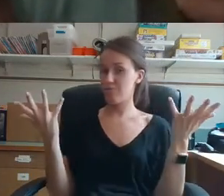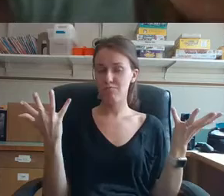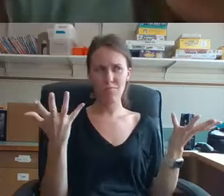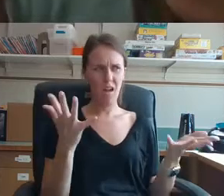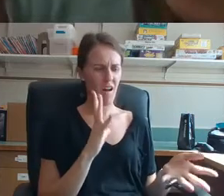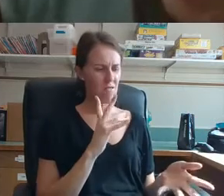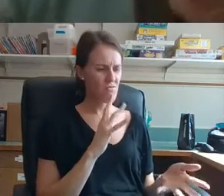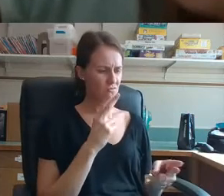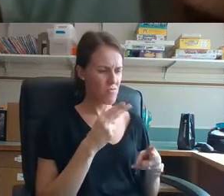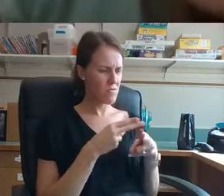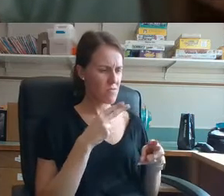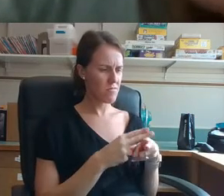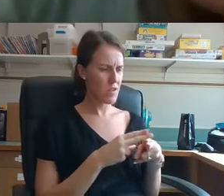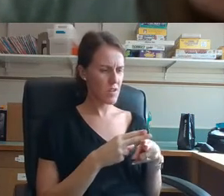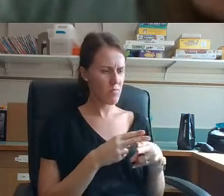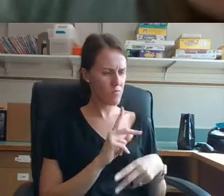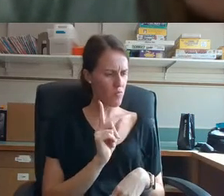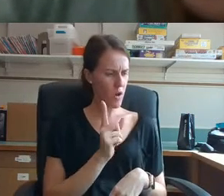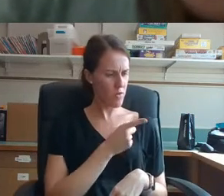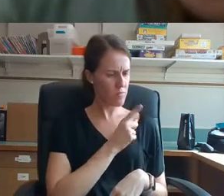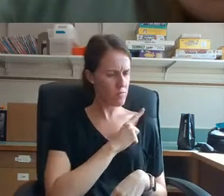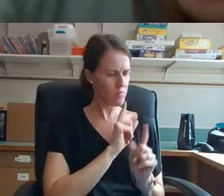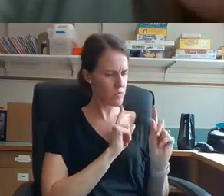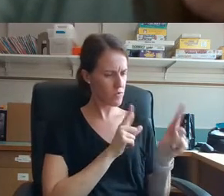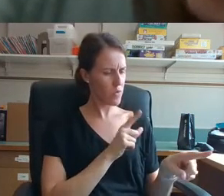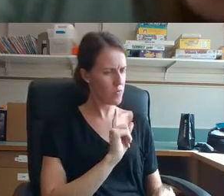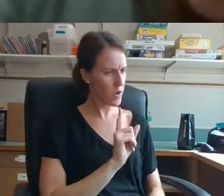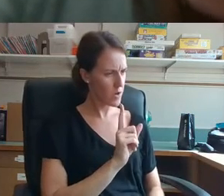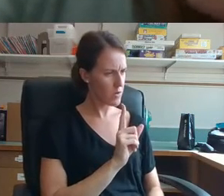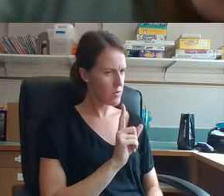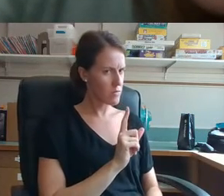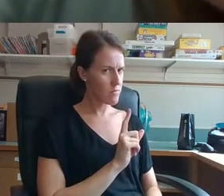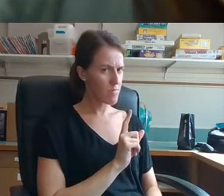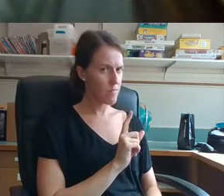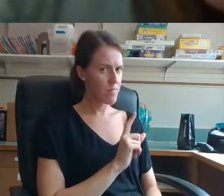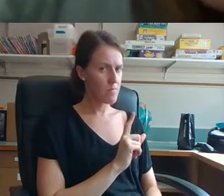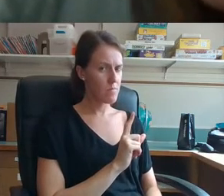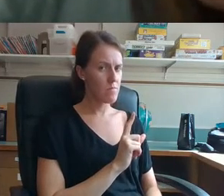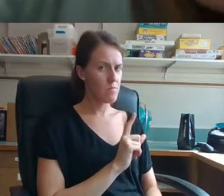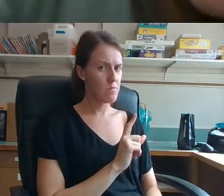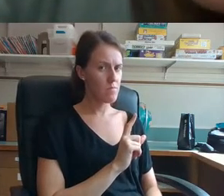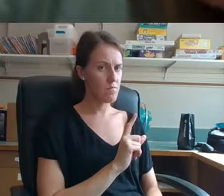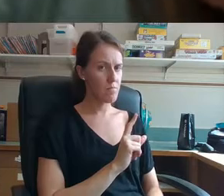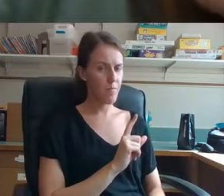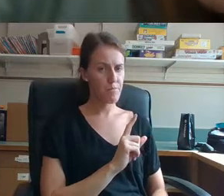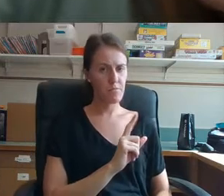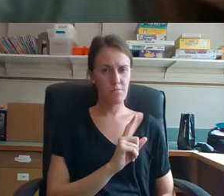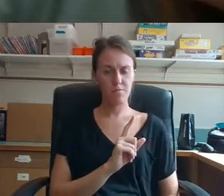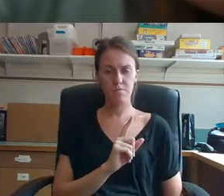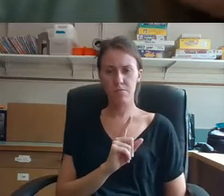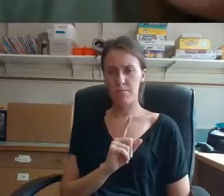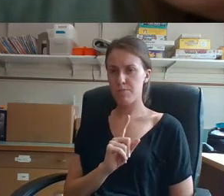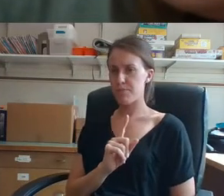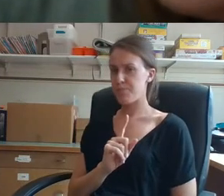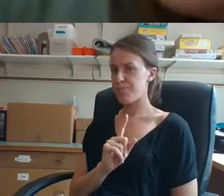name, said the wolf. And where might you be headed? If I may call you that, Little Red. You may,